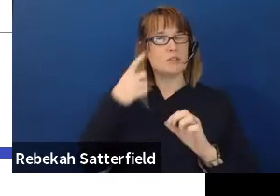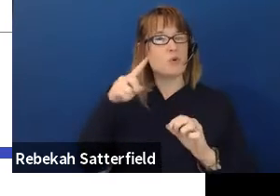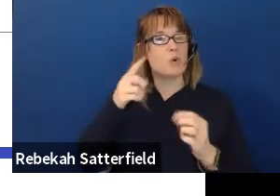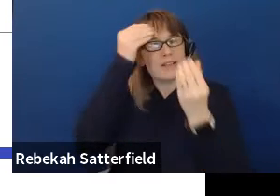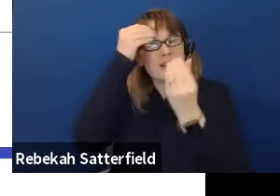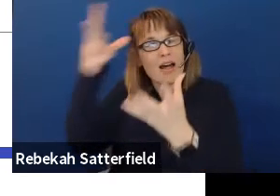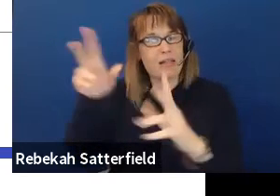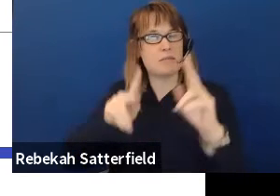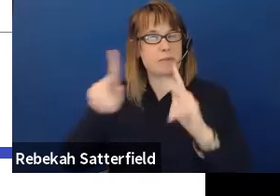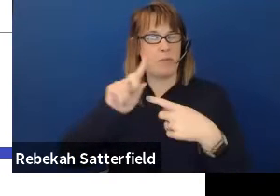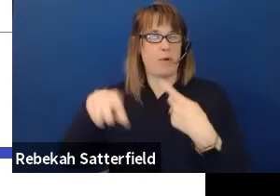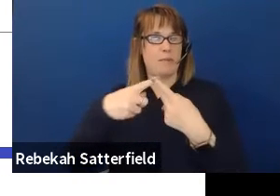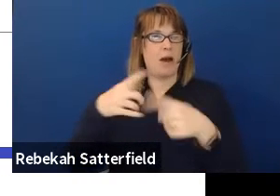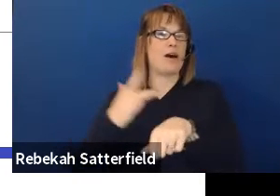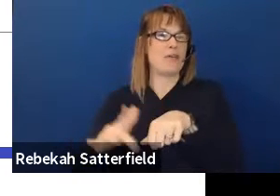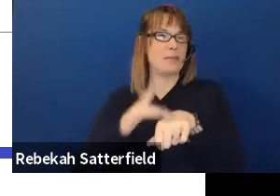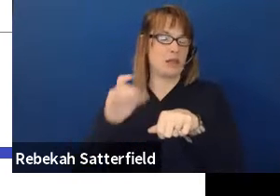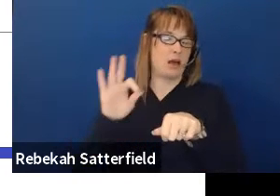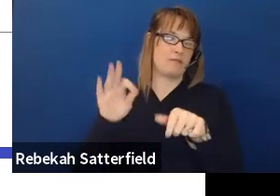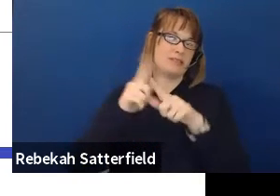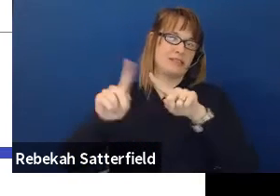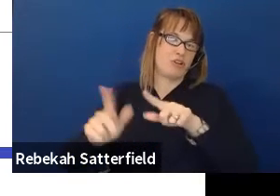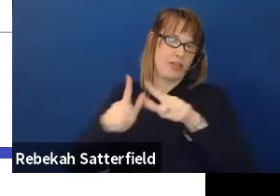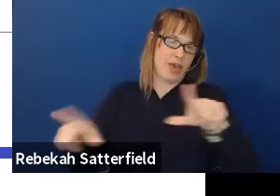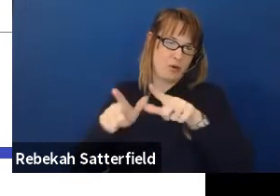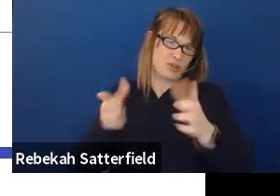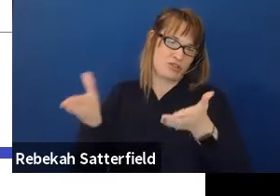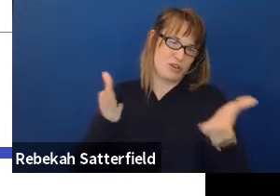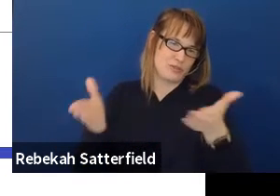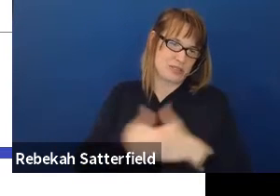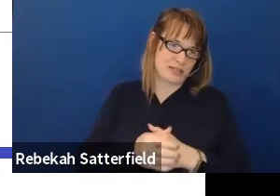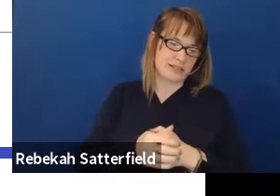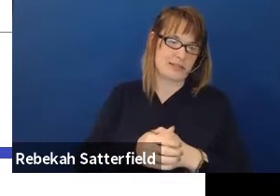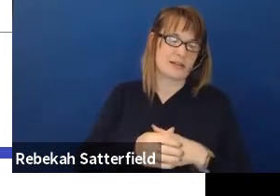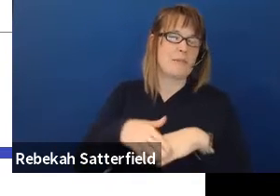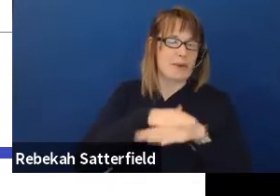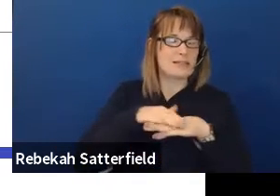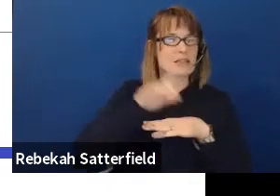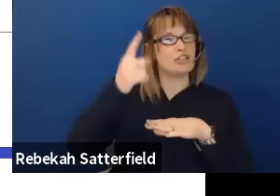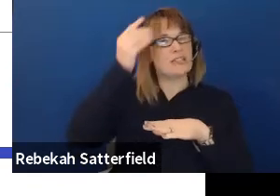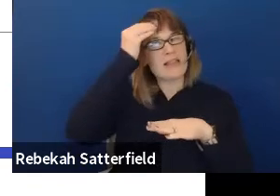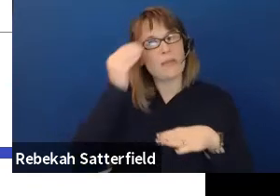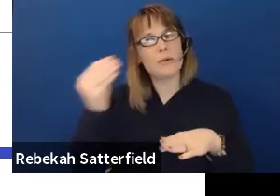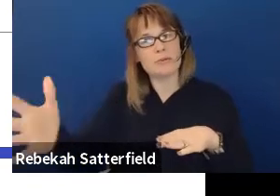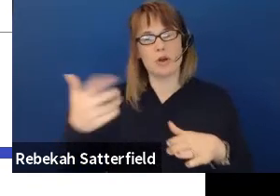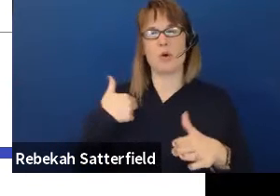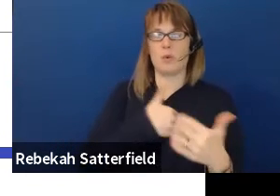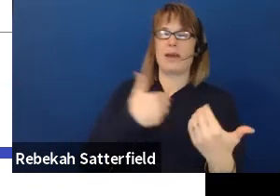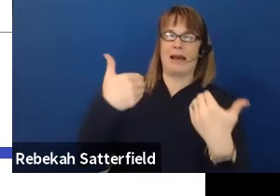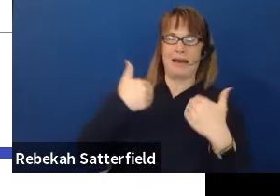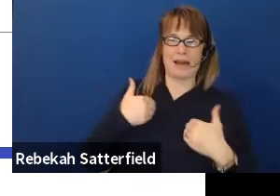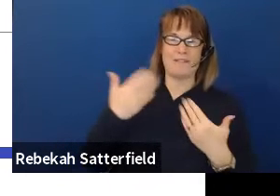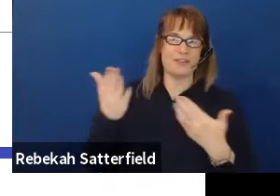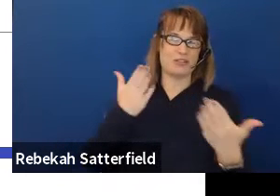individuals about the availability of language assistance and services, basically saying that the services are there for them